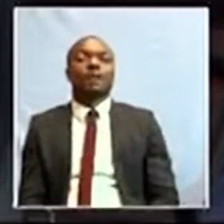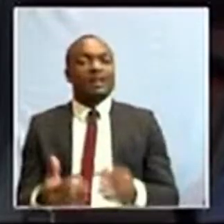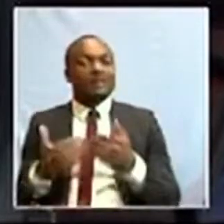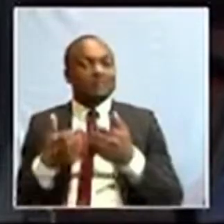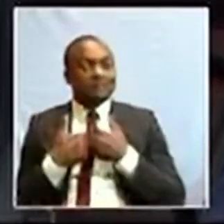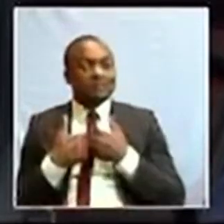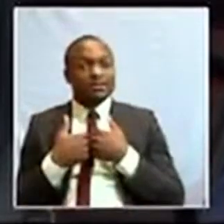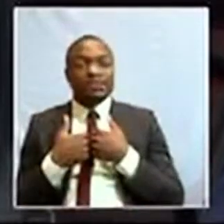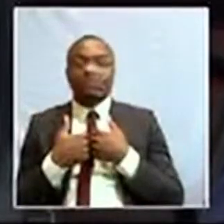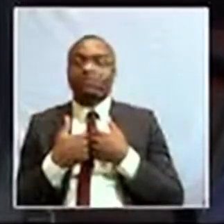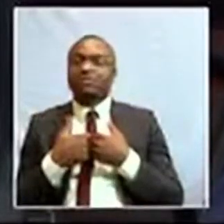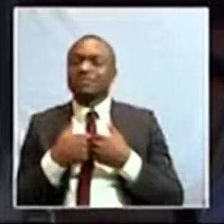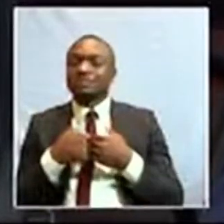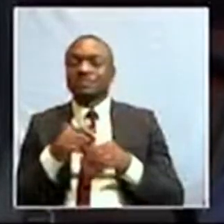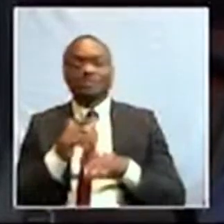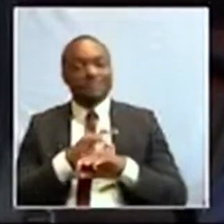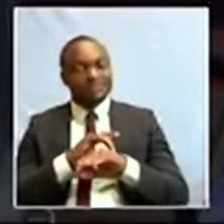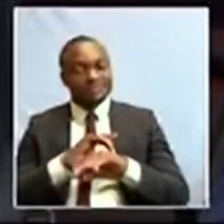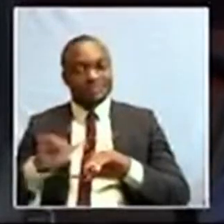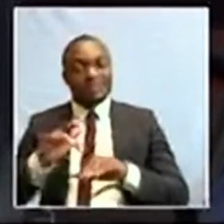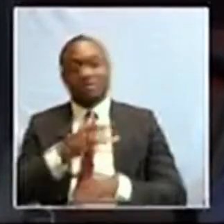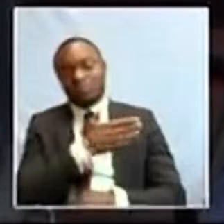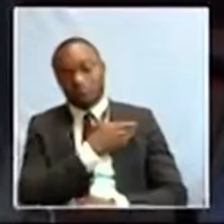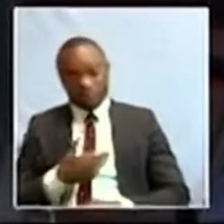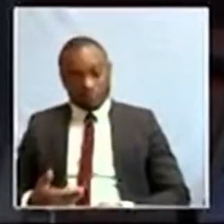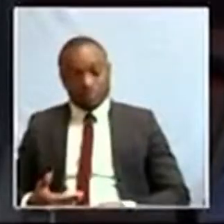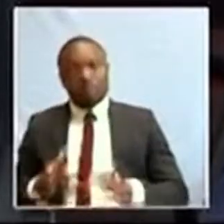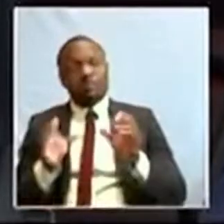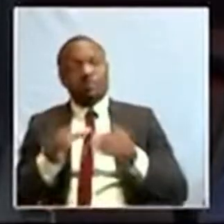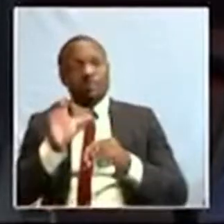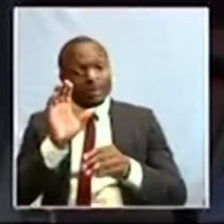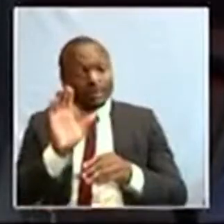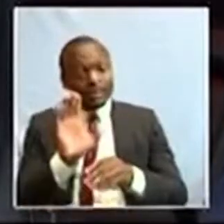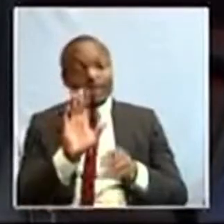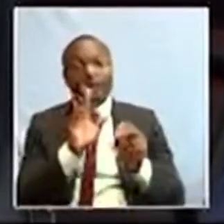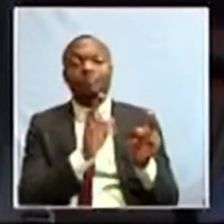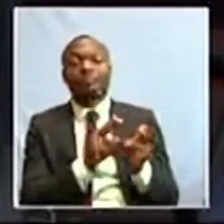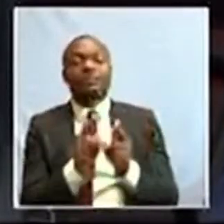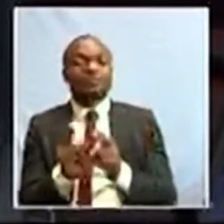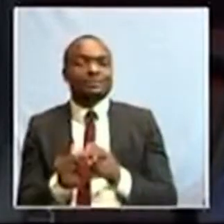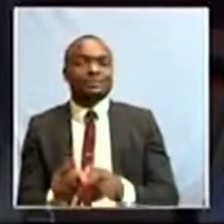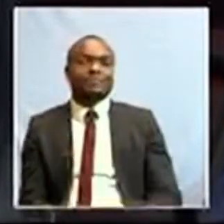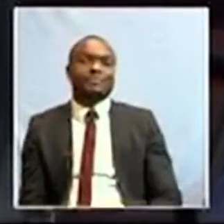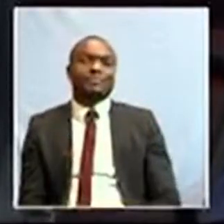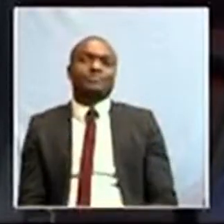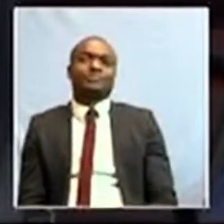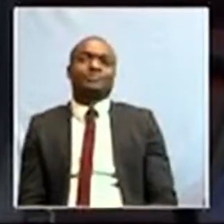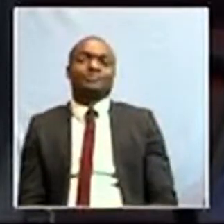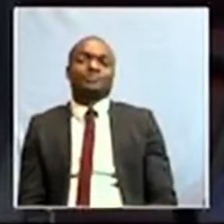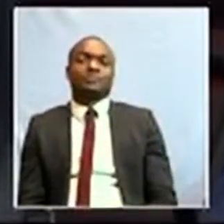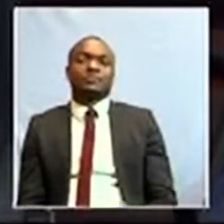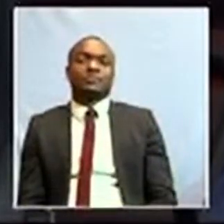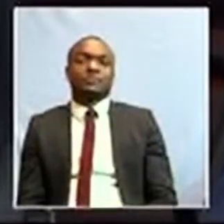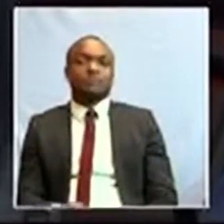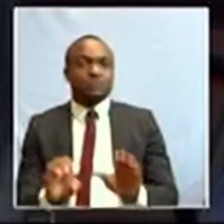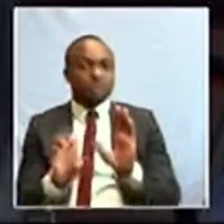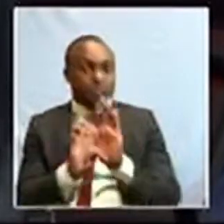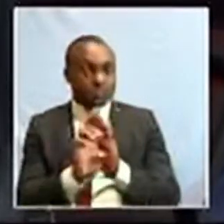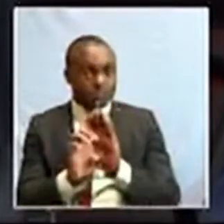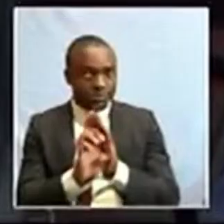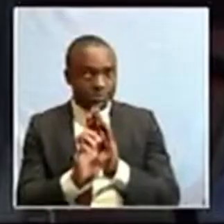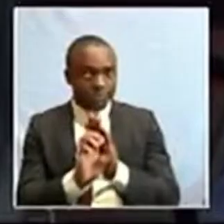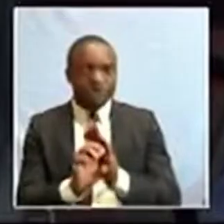very unserious council. Even just from their response on, I'll take for